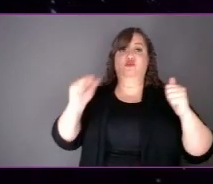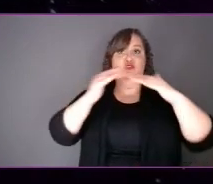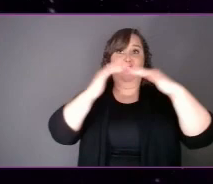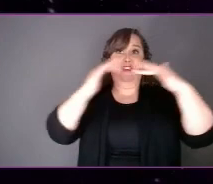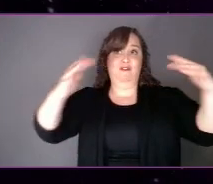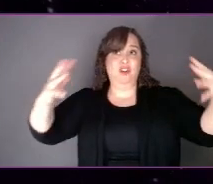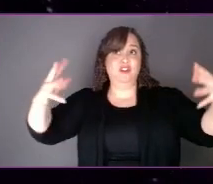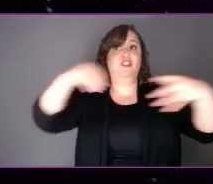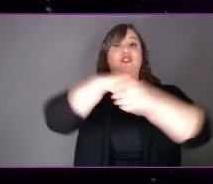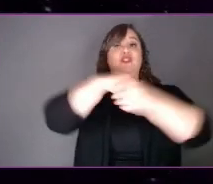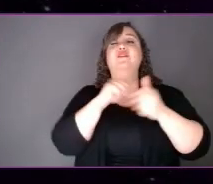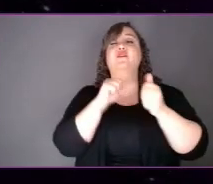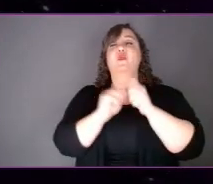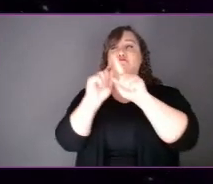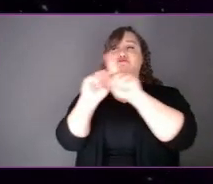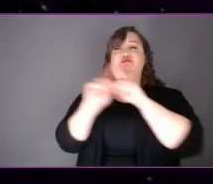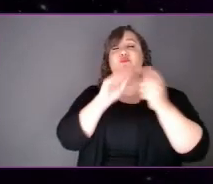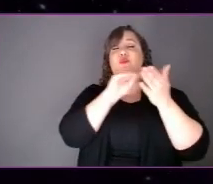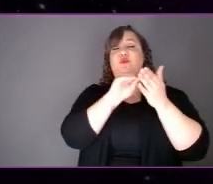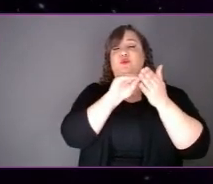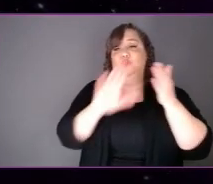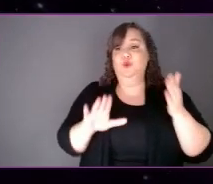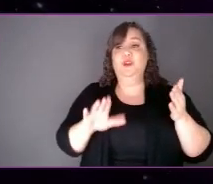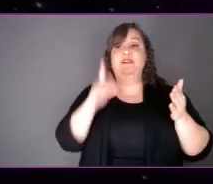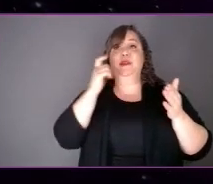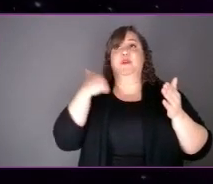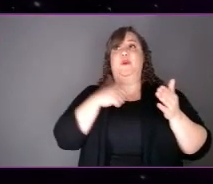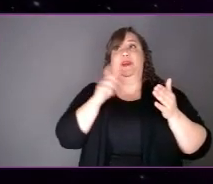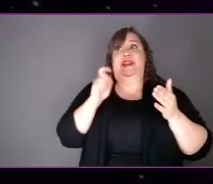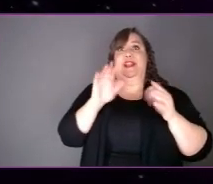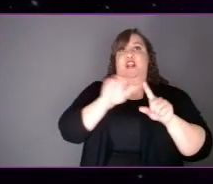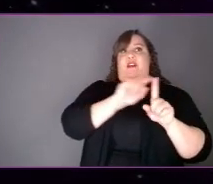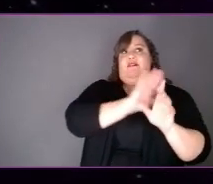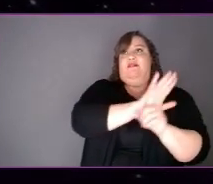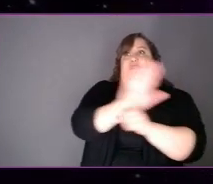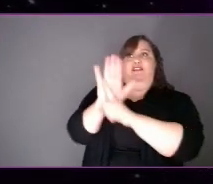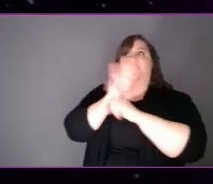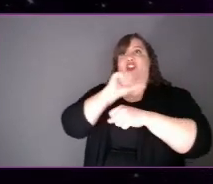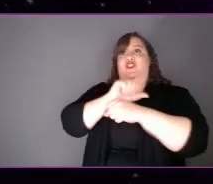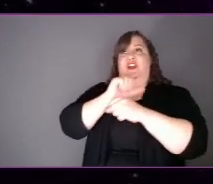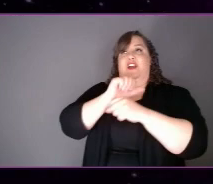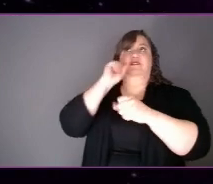students and the backgrounds, because we need those jobs to essentially get to the moon one day.